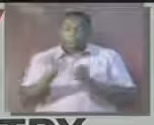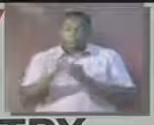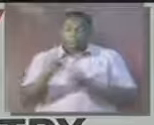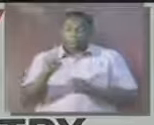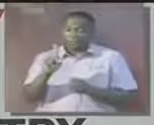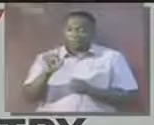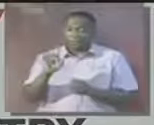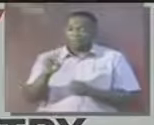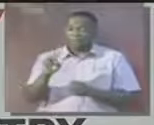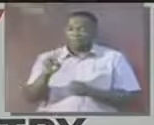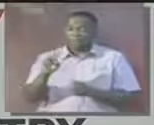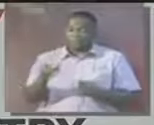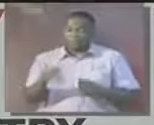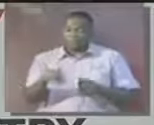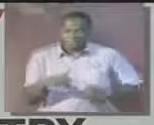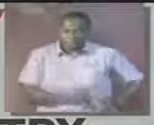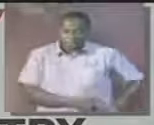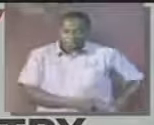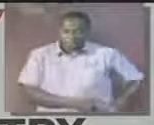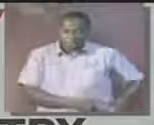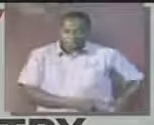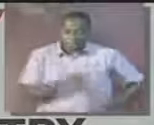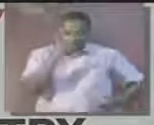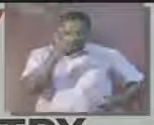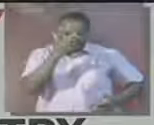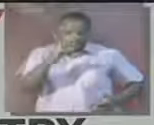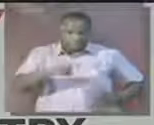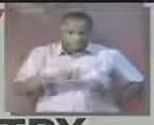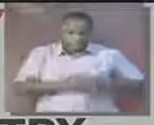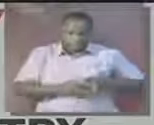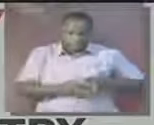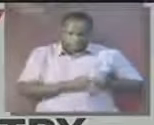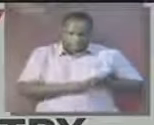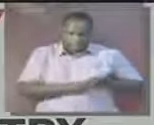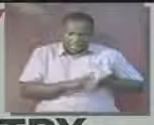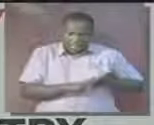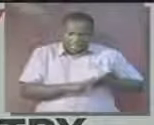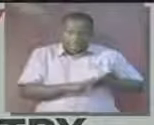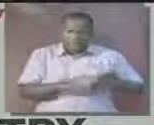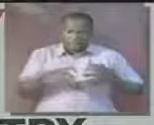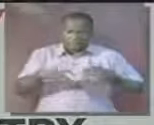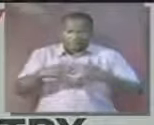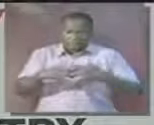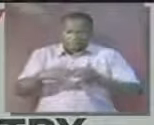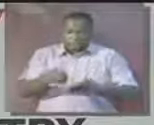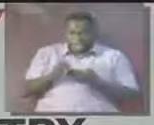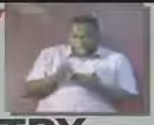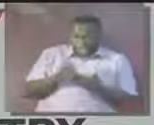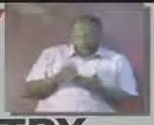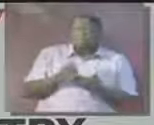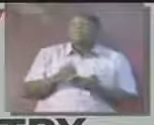not have a dialysis chair. What are we going to tell those persons?